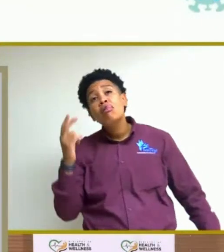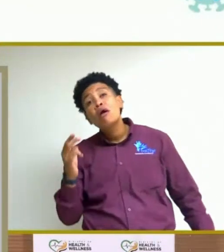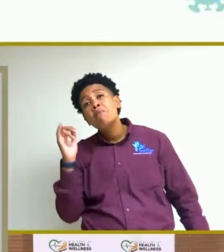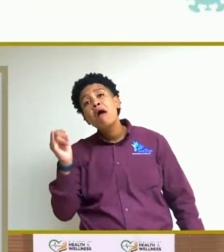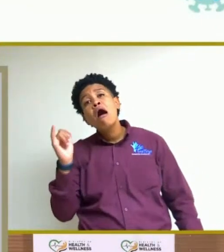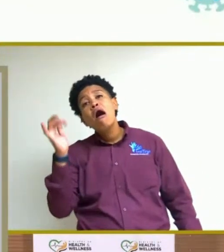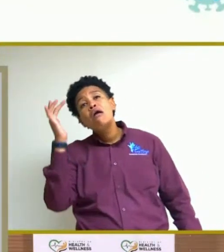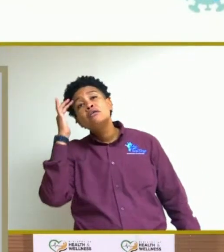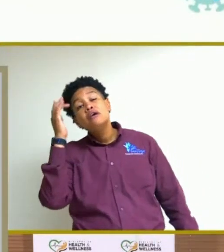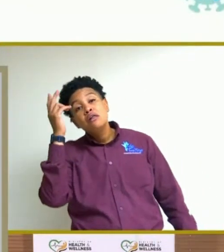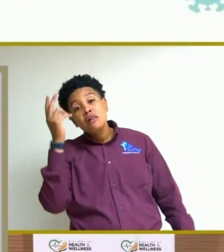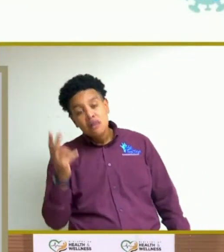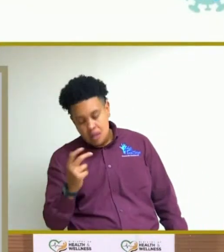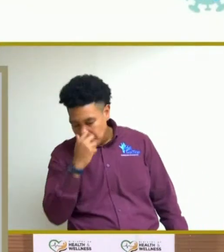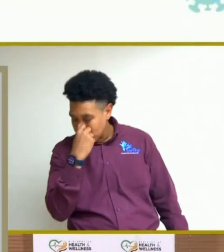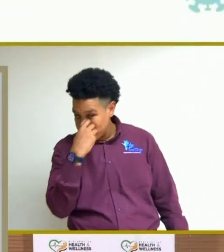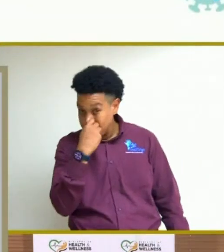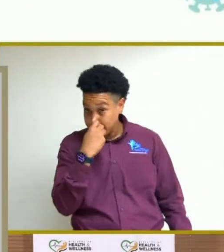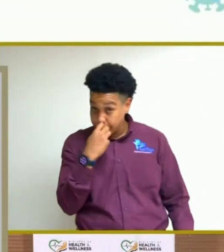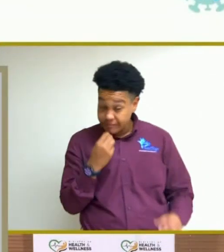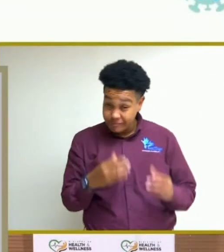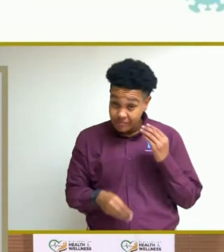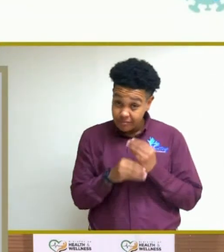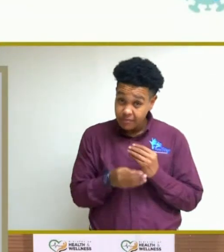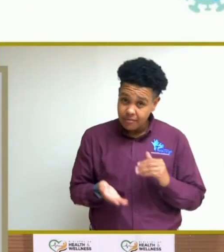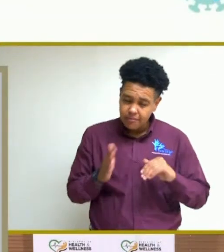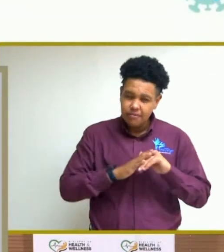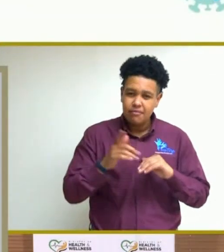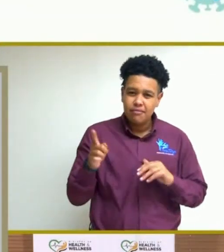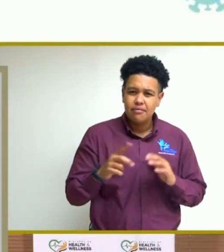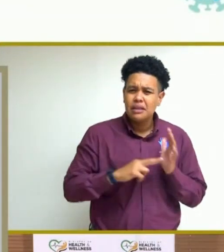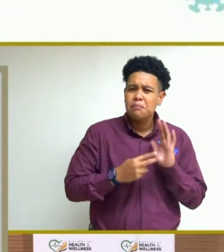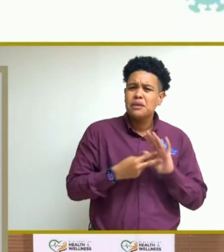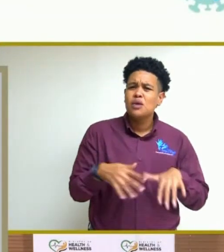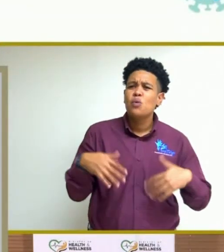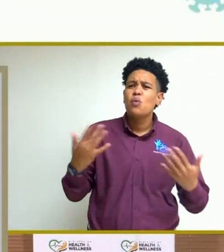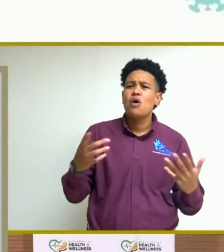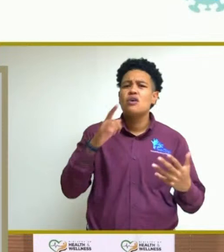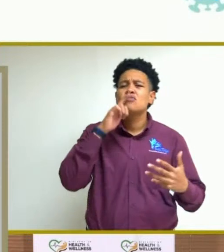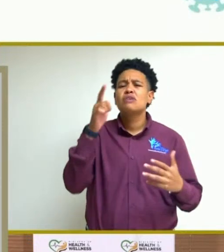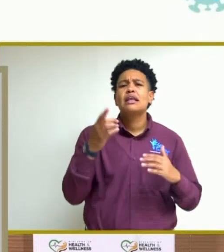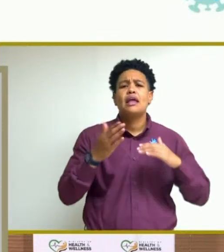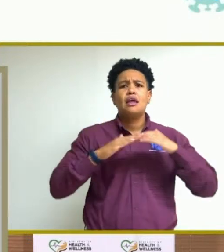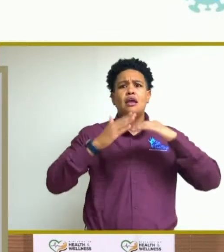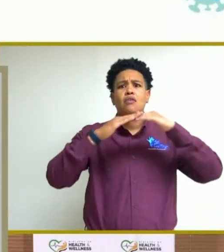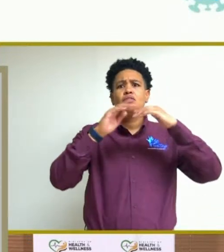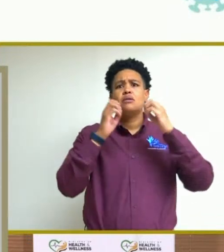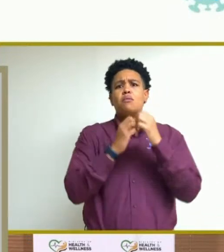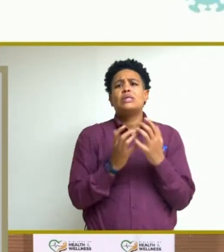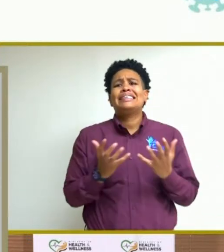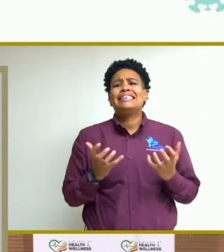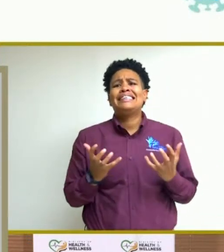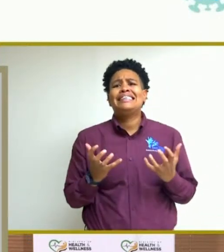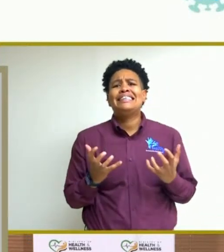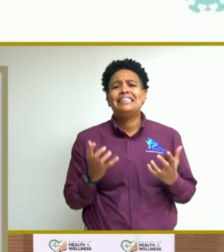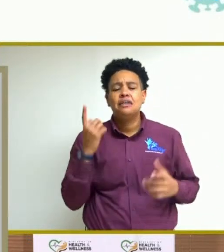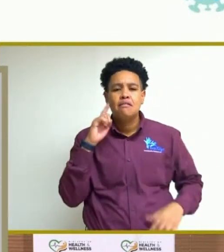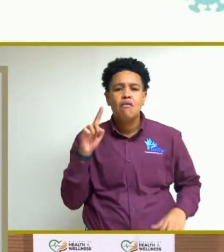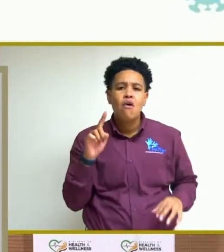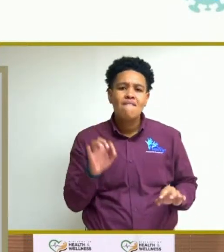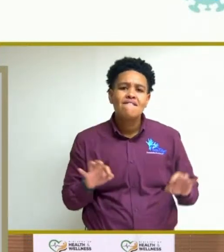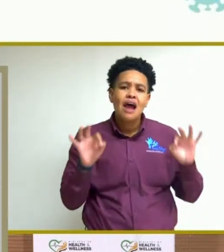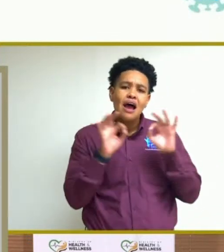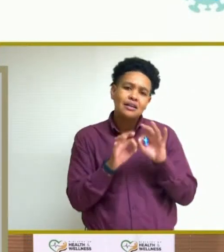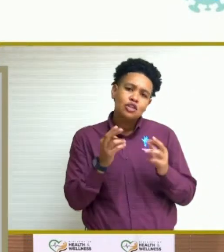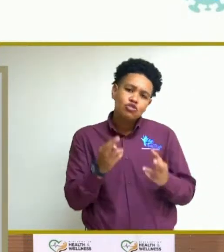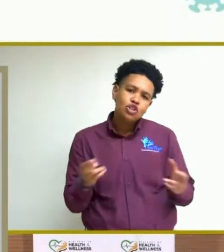ill patients also increase. It also means that there is an increased demand for vital